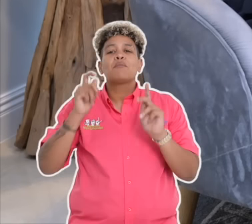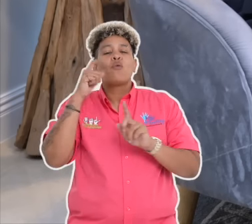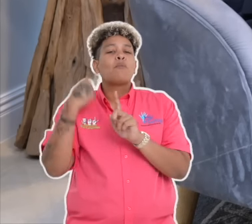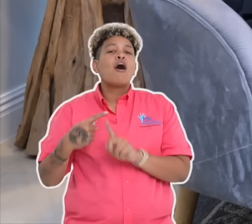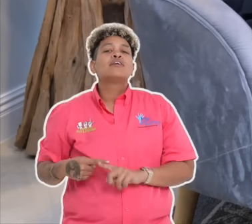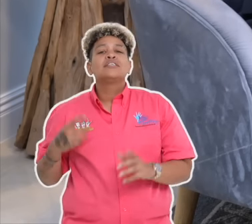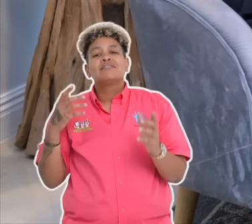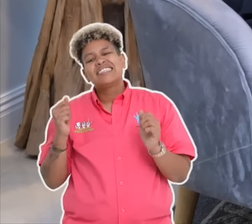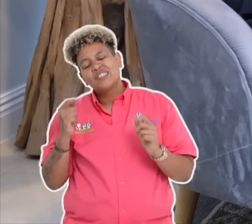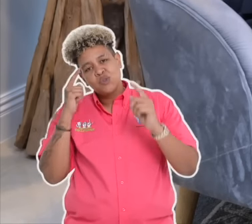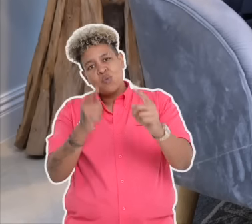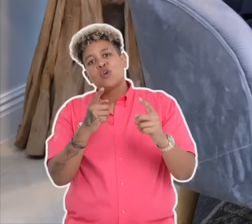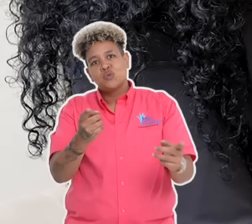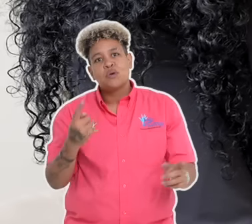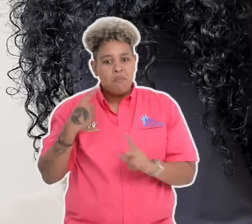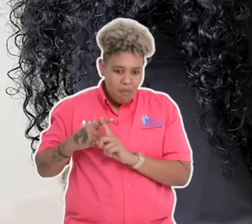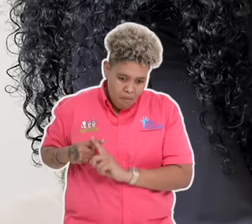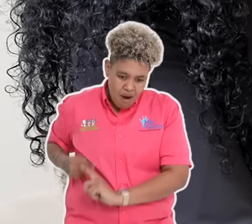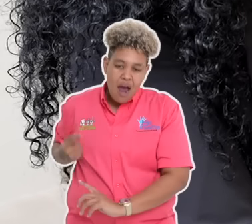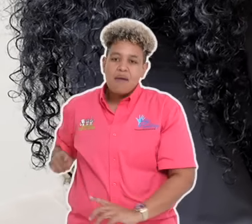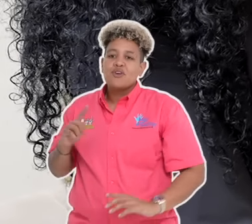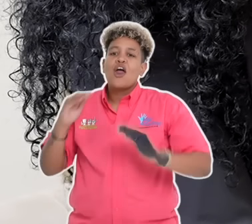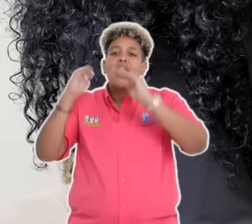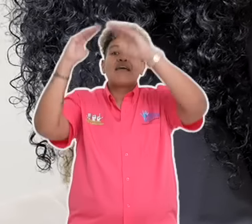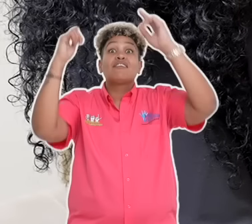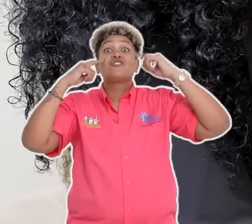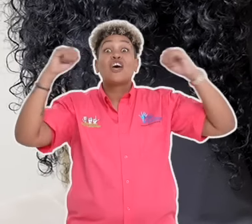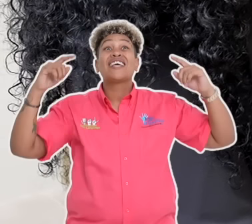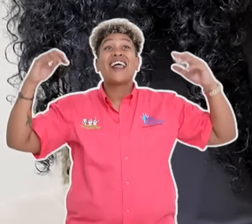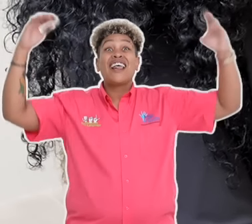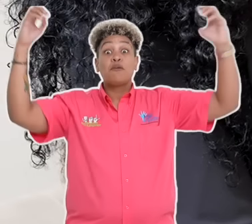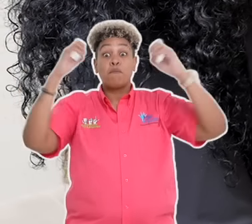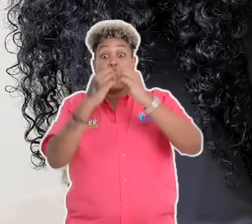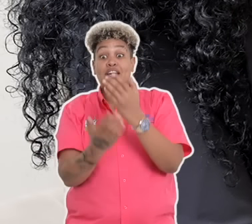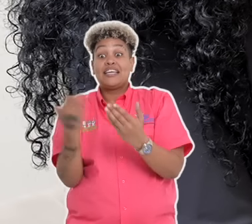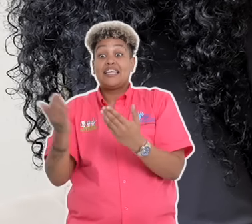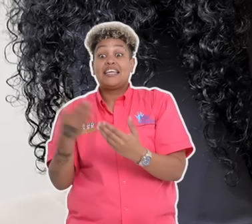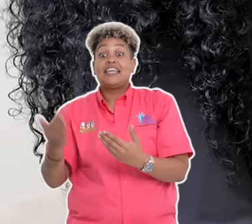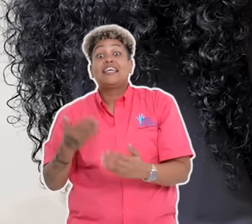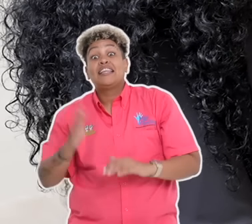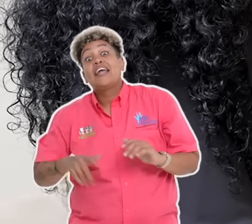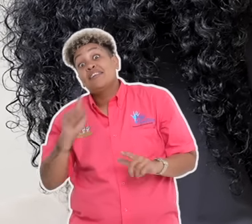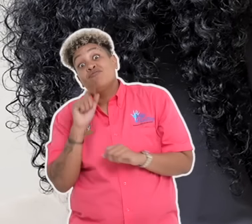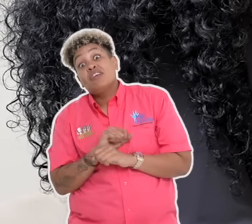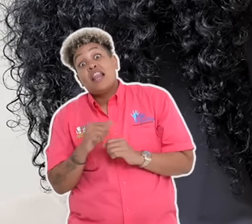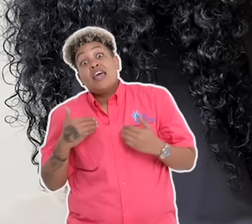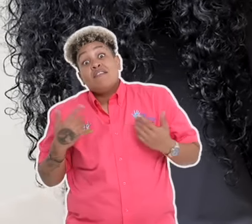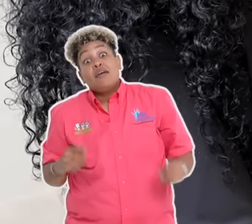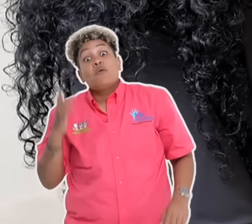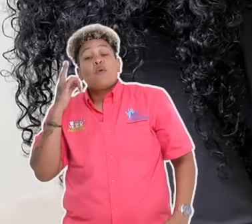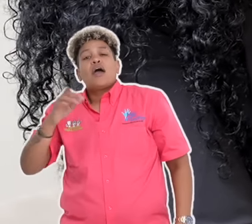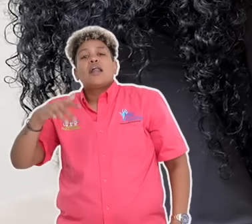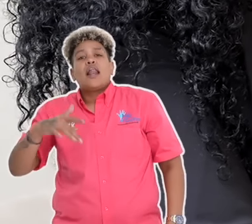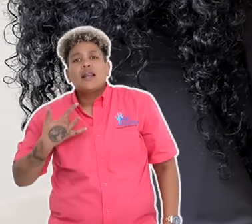who are positive start gravitating towards you, and that your level of success become easier than it would have been because